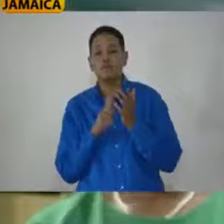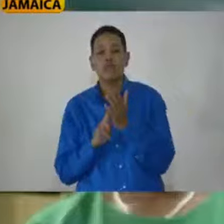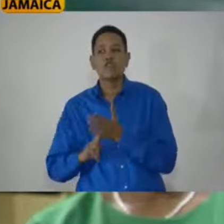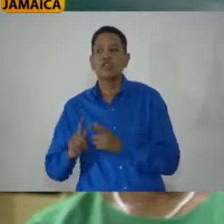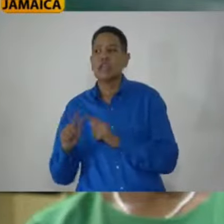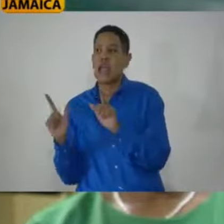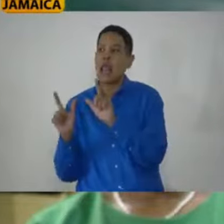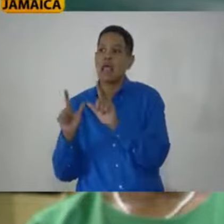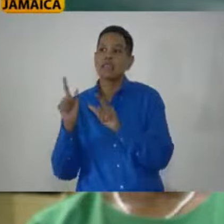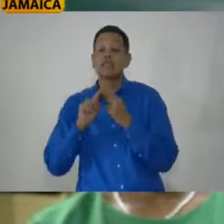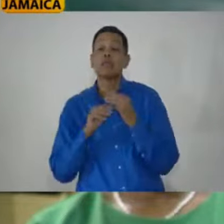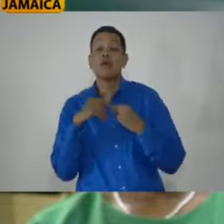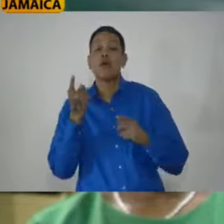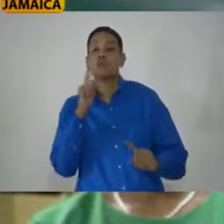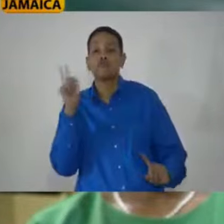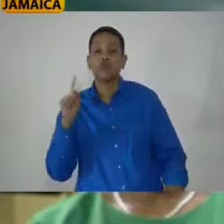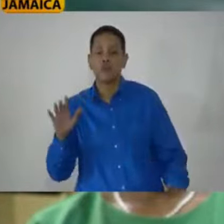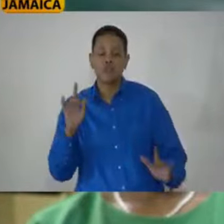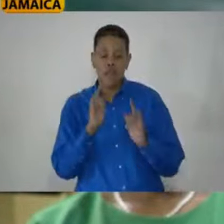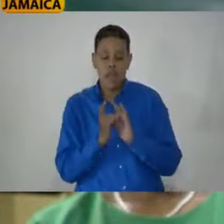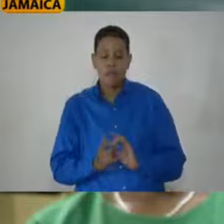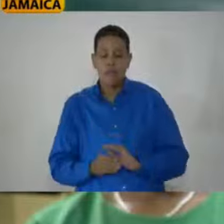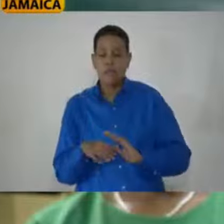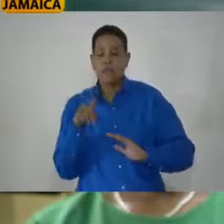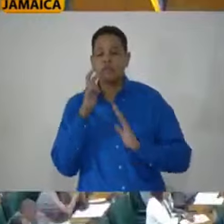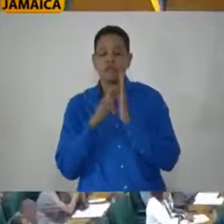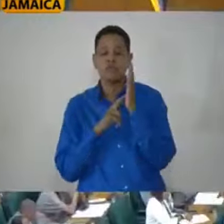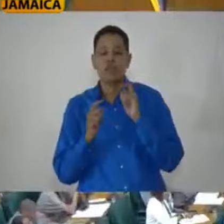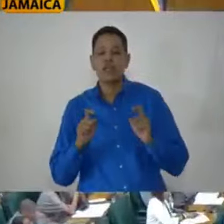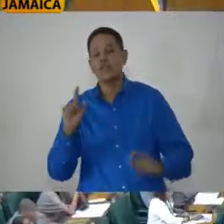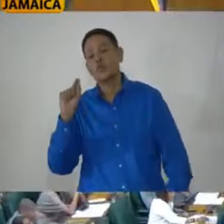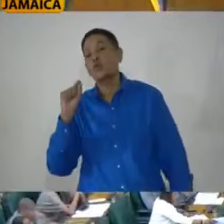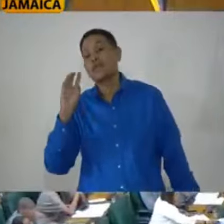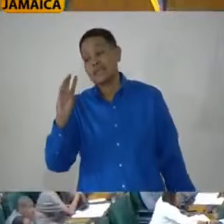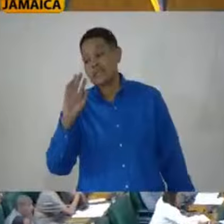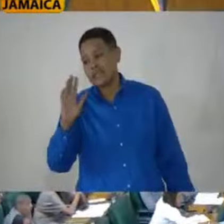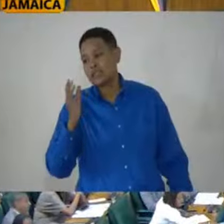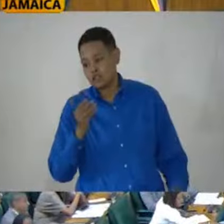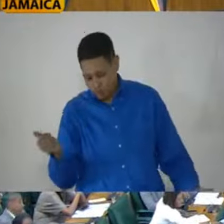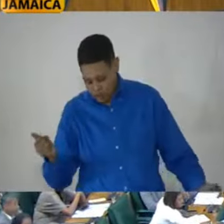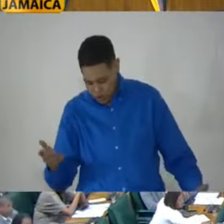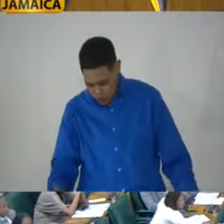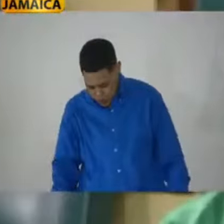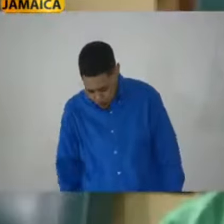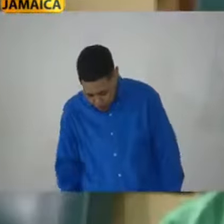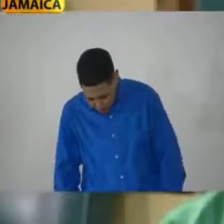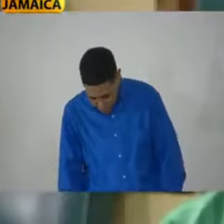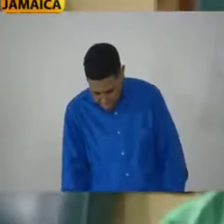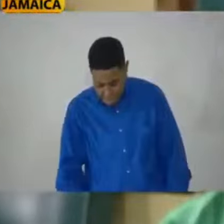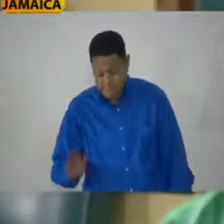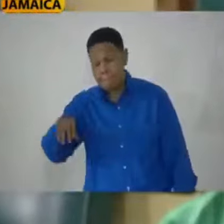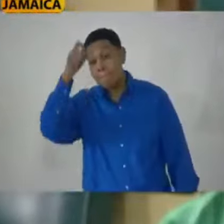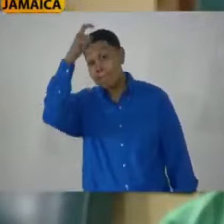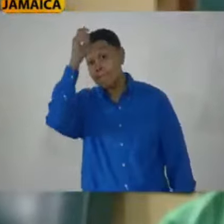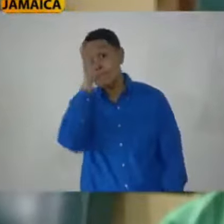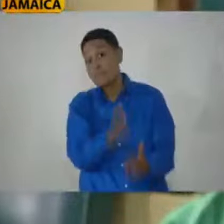registration, licensing and reporting amendment regulations 2026 resolution. Whereas